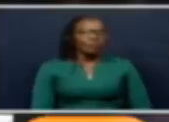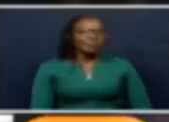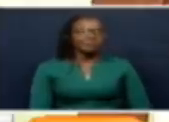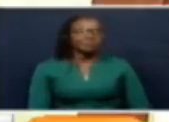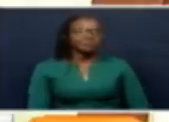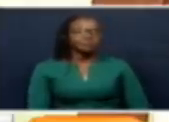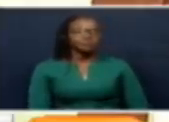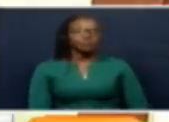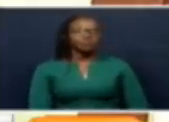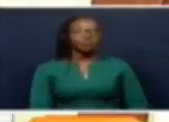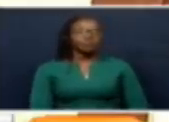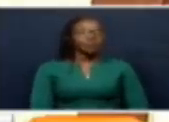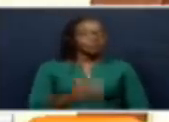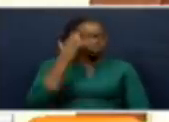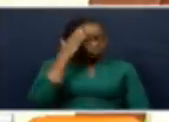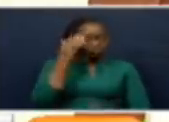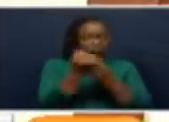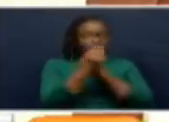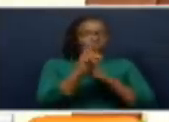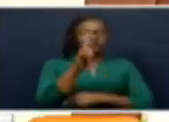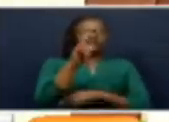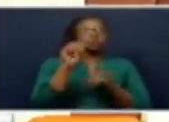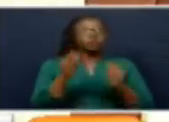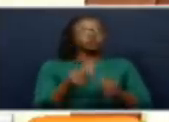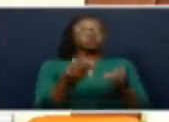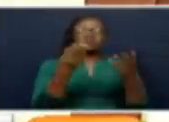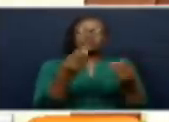President Kenyatta would have been the easiest person to work with Raila.